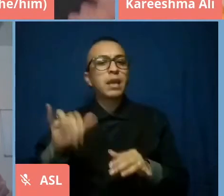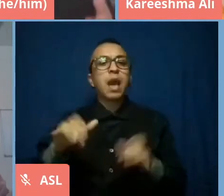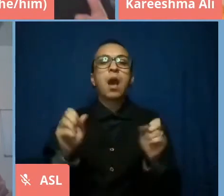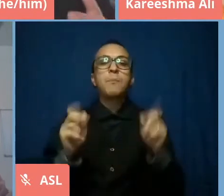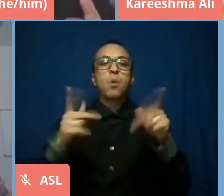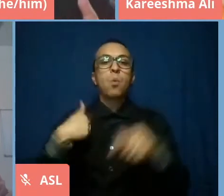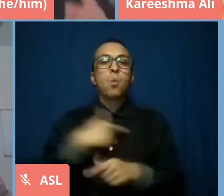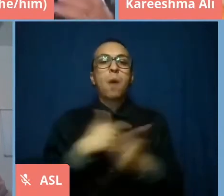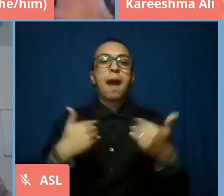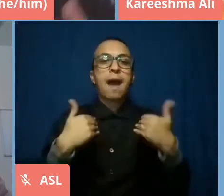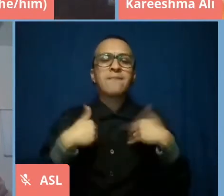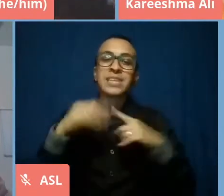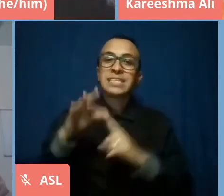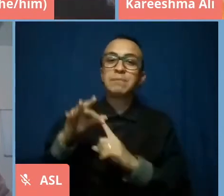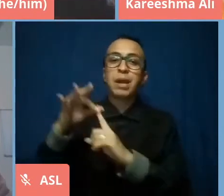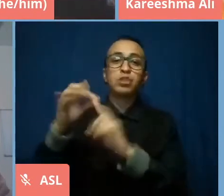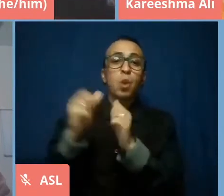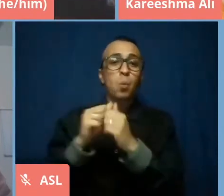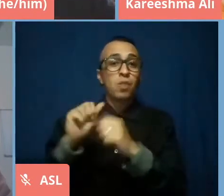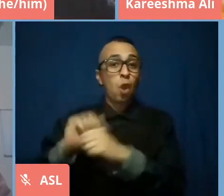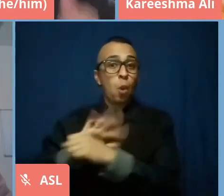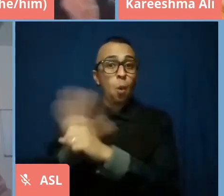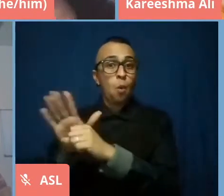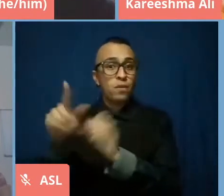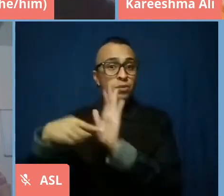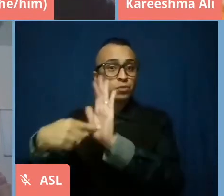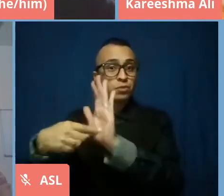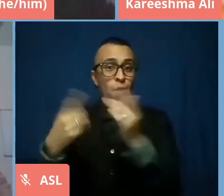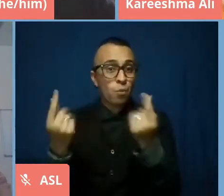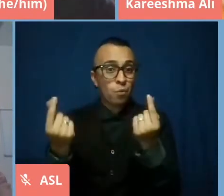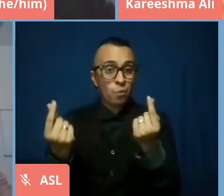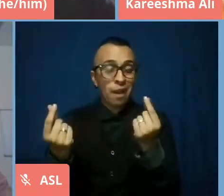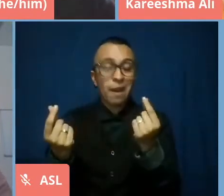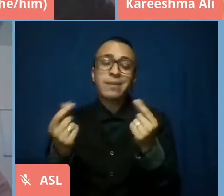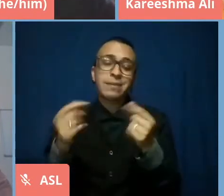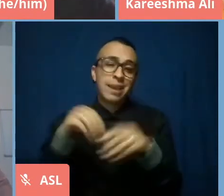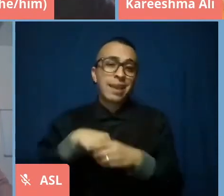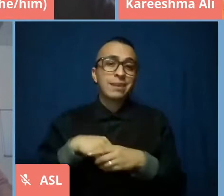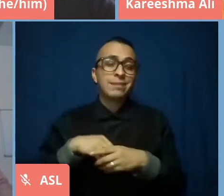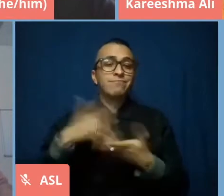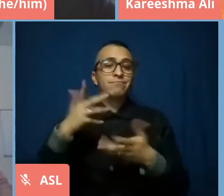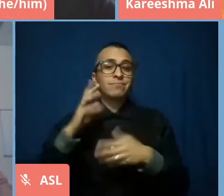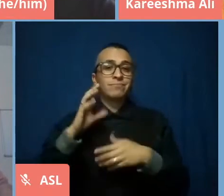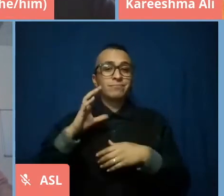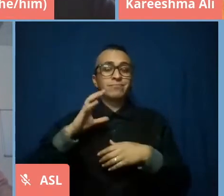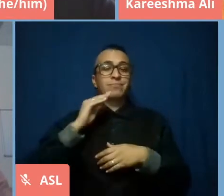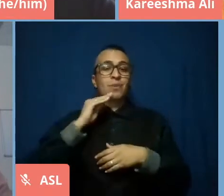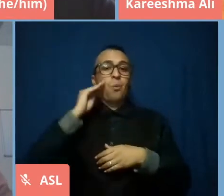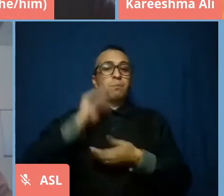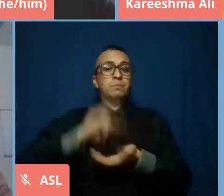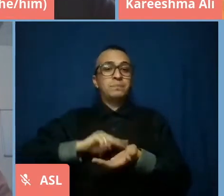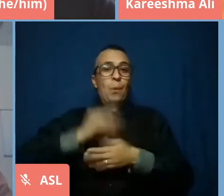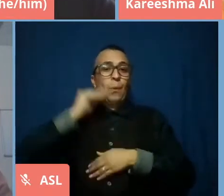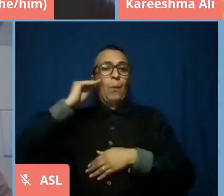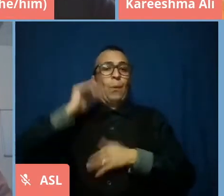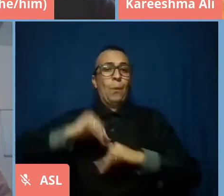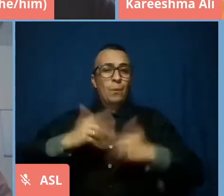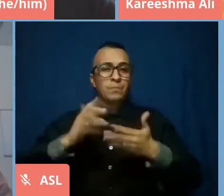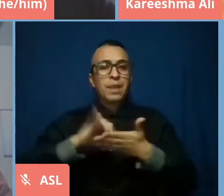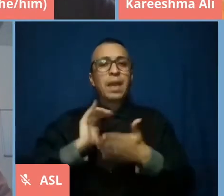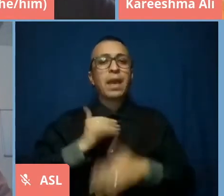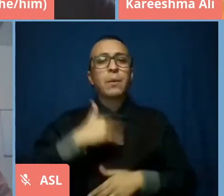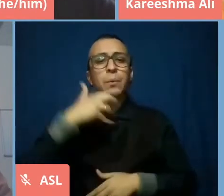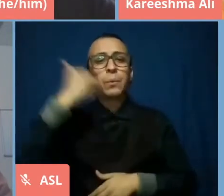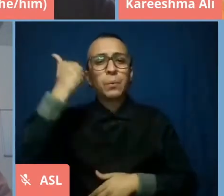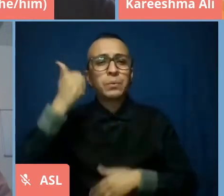have, especially with what COVID has highlighted in congregate living and the impact that our older adults and people